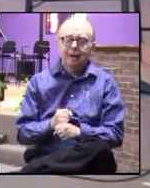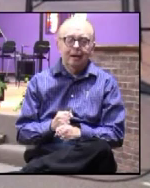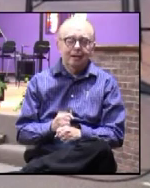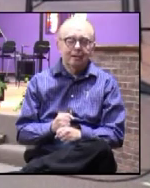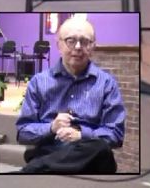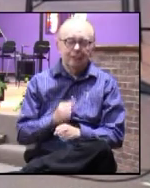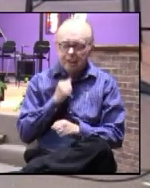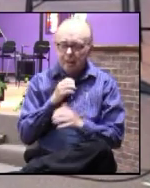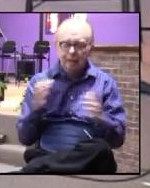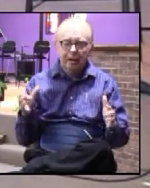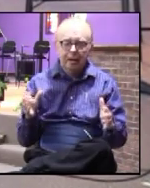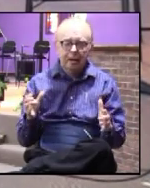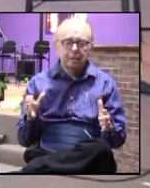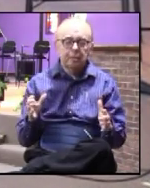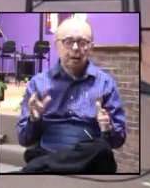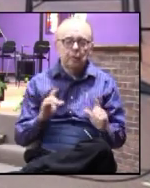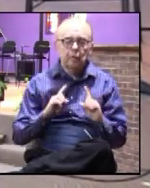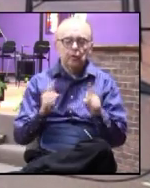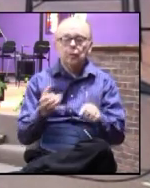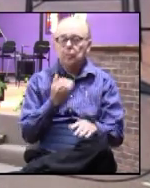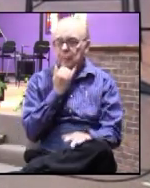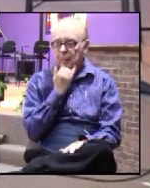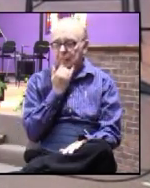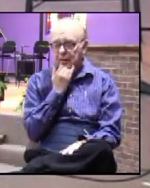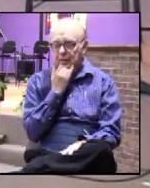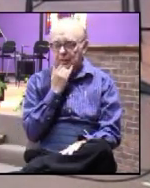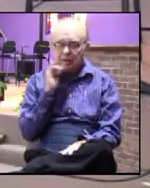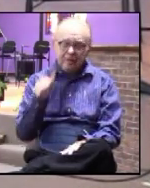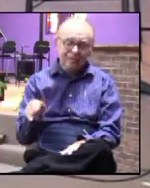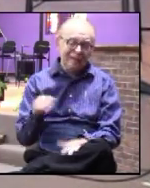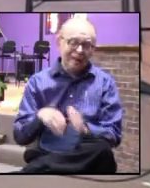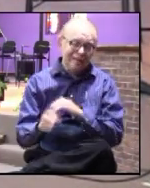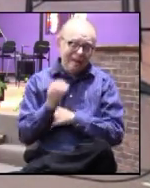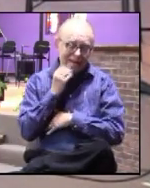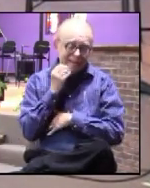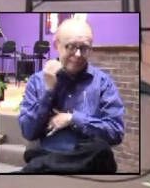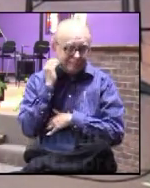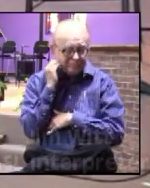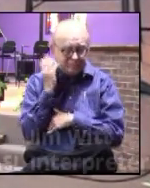much went wrong. You stayed in.